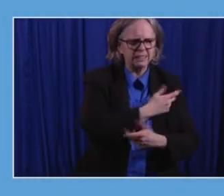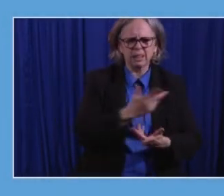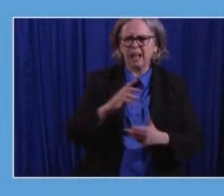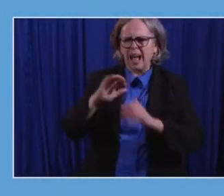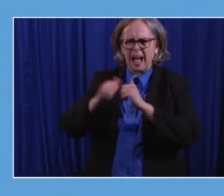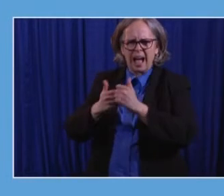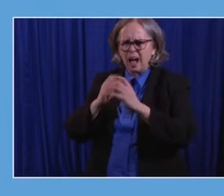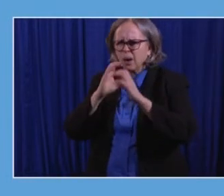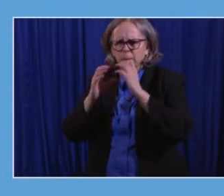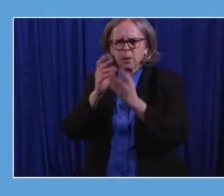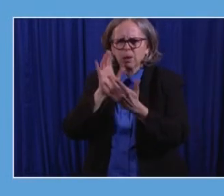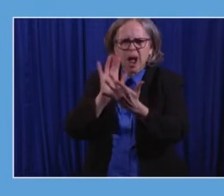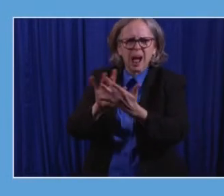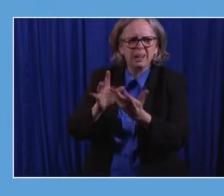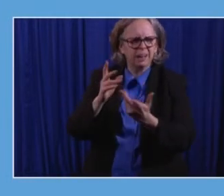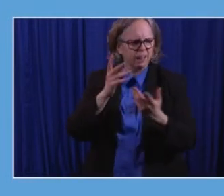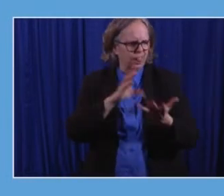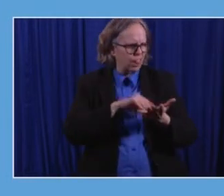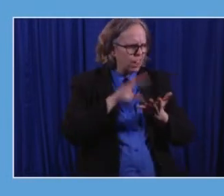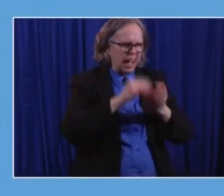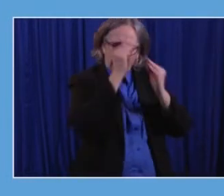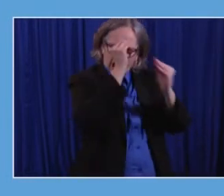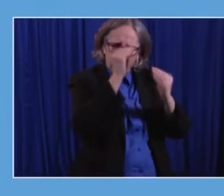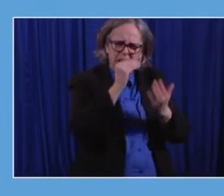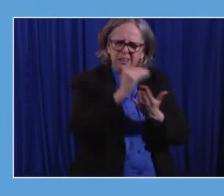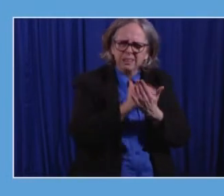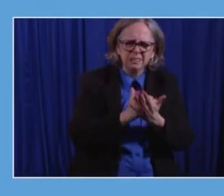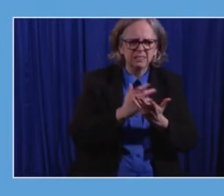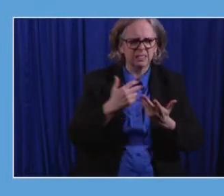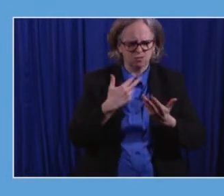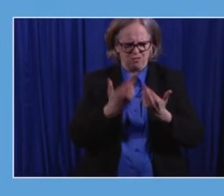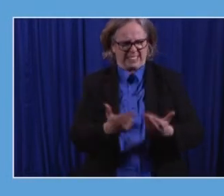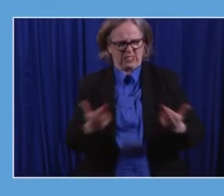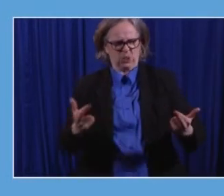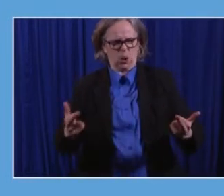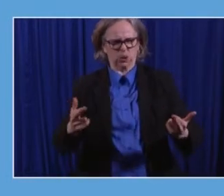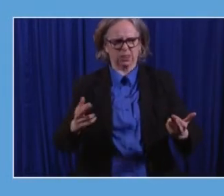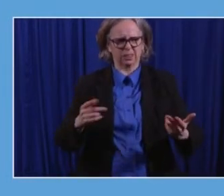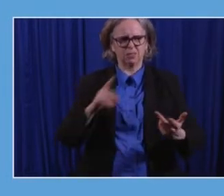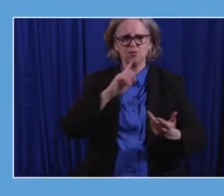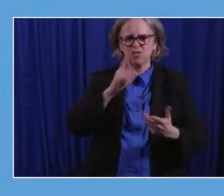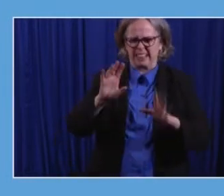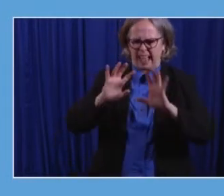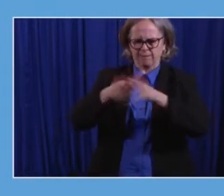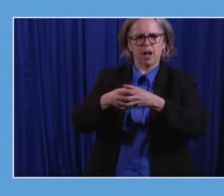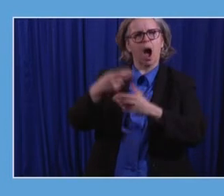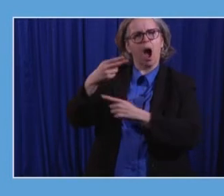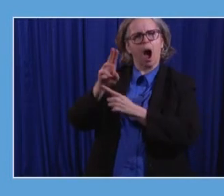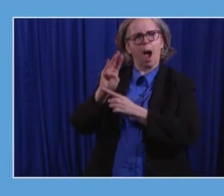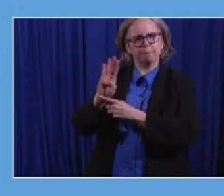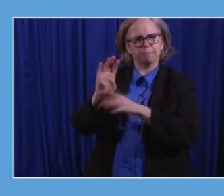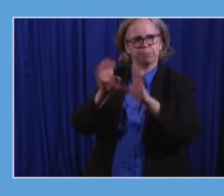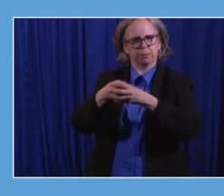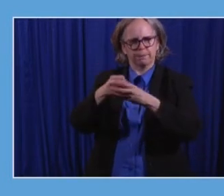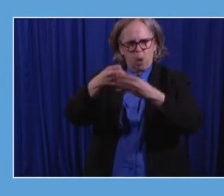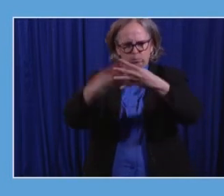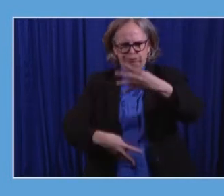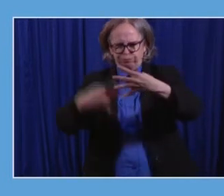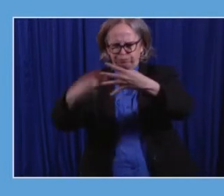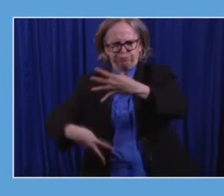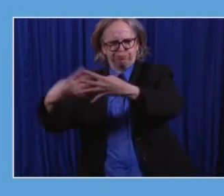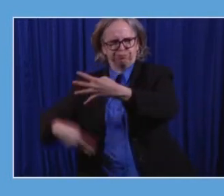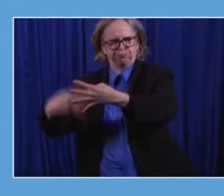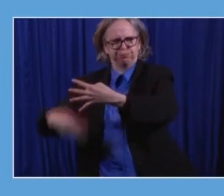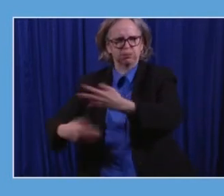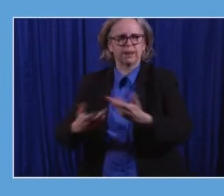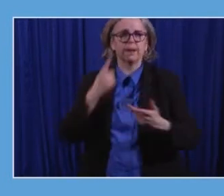hub, where you will find various print, digital, audio, and video resources to help any Ohioan provide